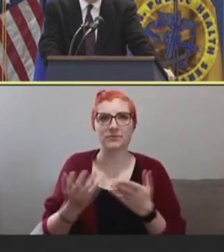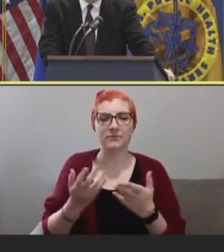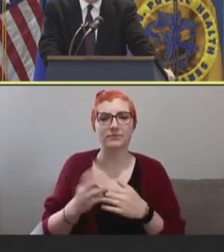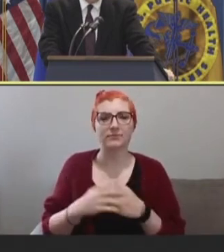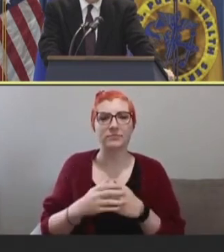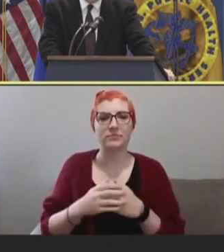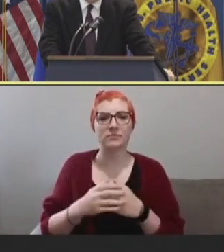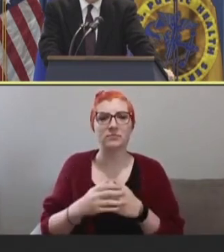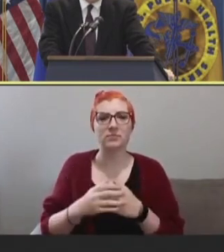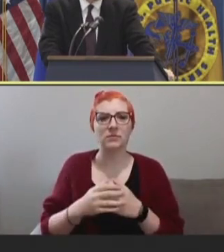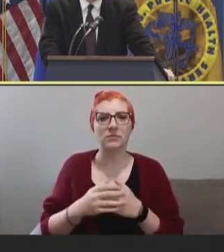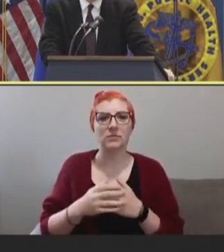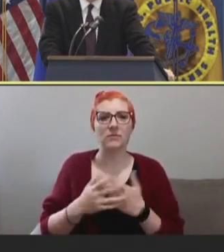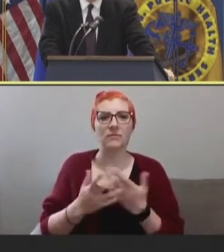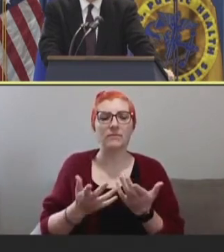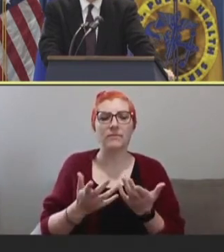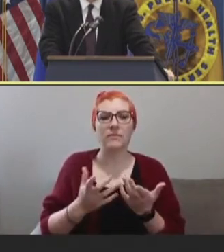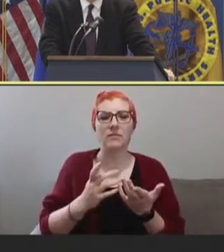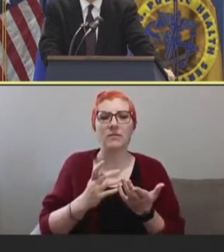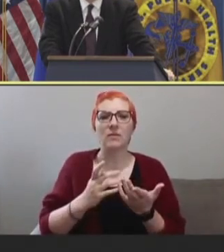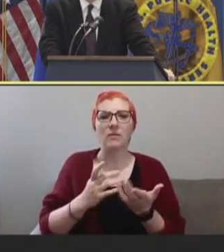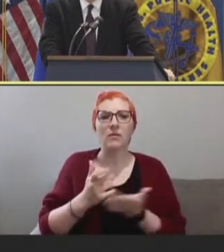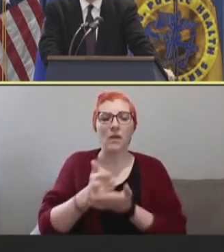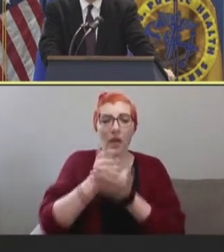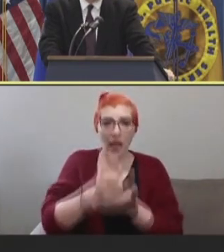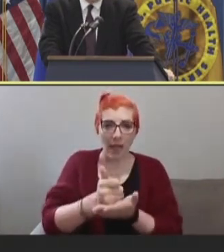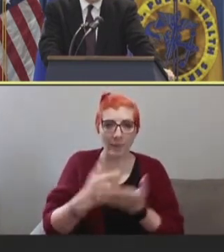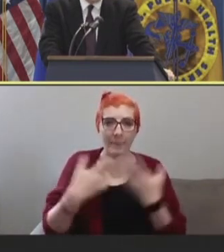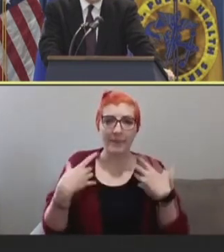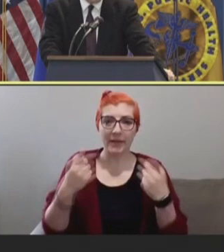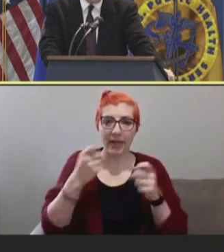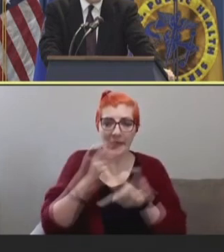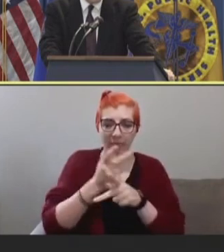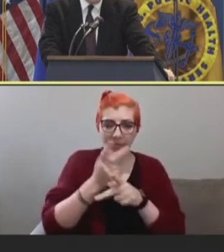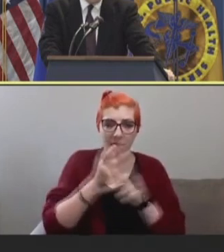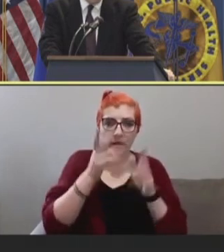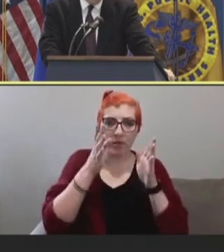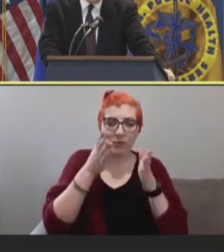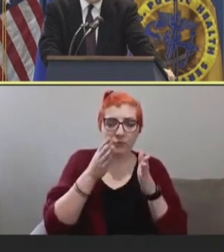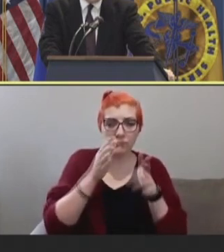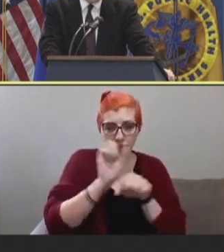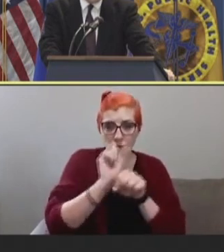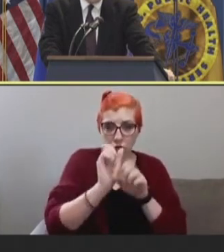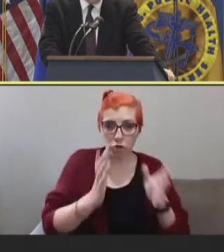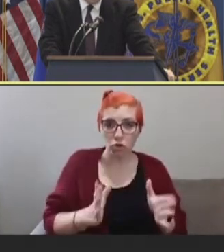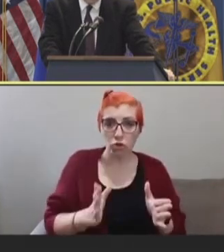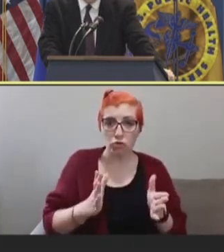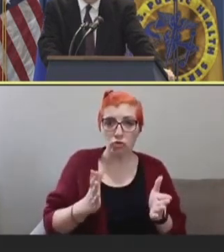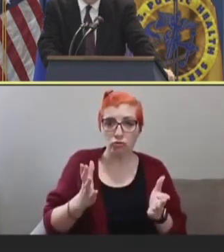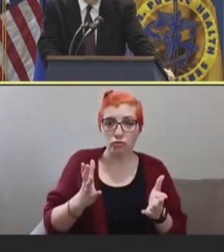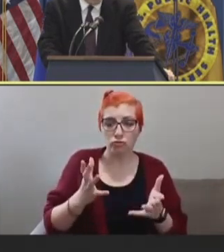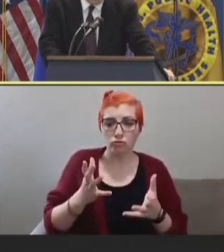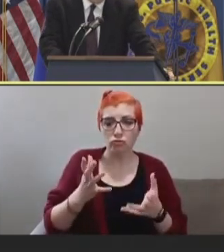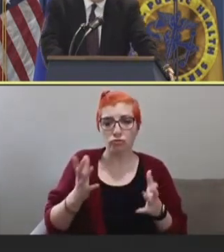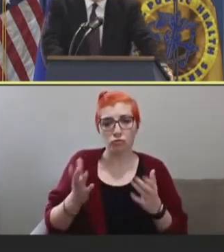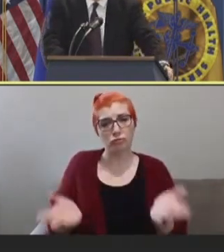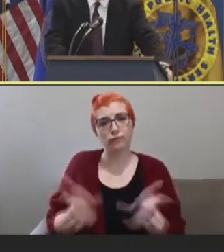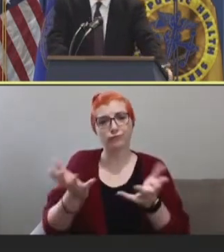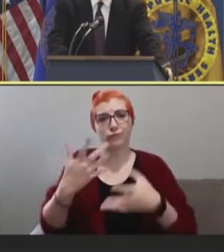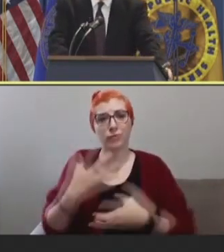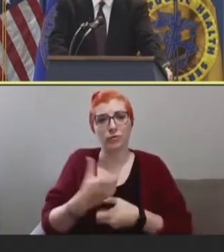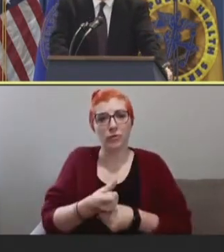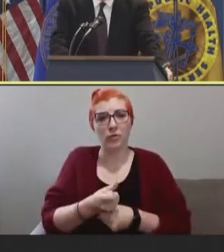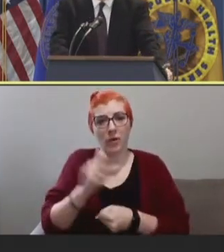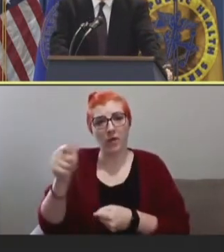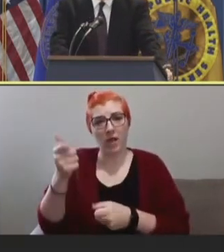helping healthcare providers to increase vaccine confidence in others, but they're targeted towards ensuring that healthcare